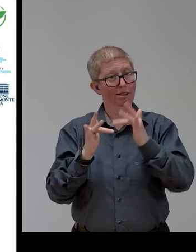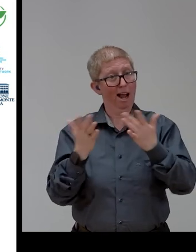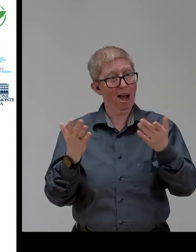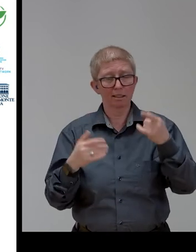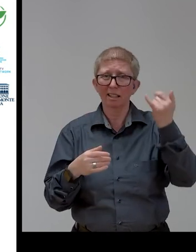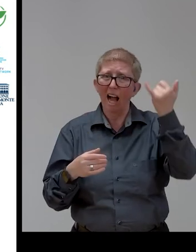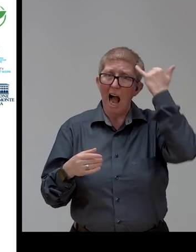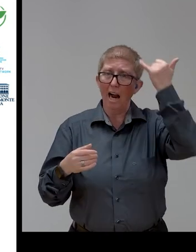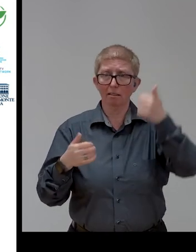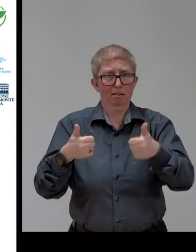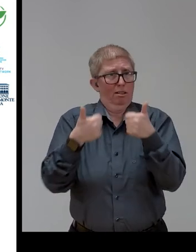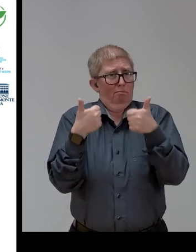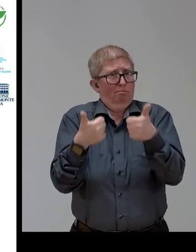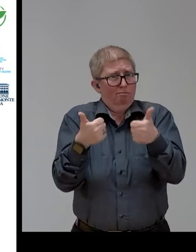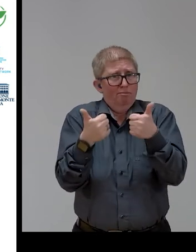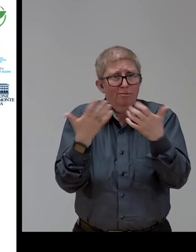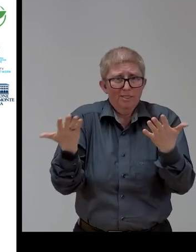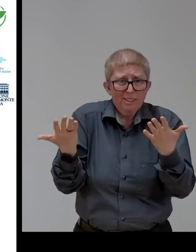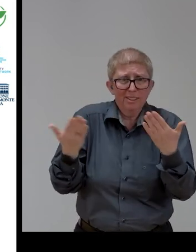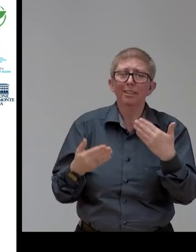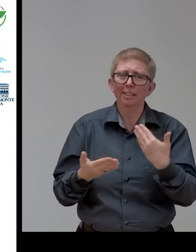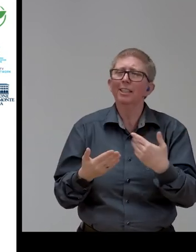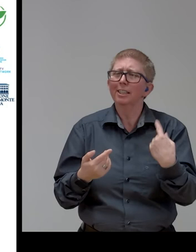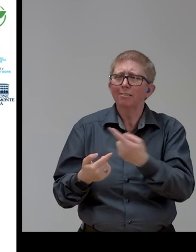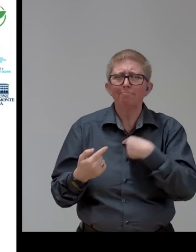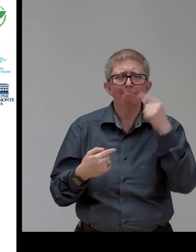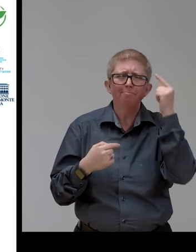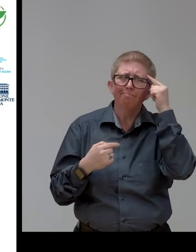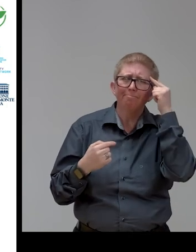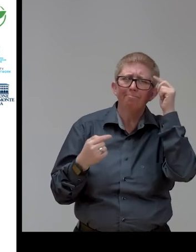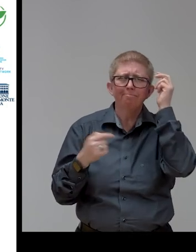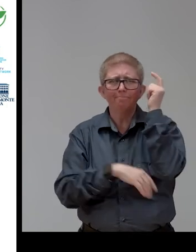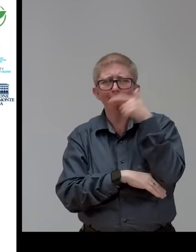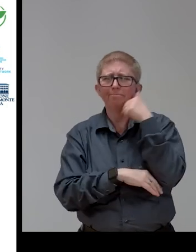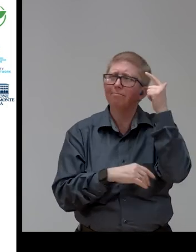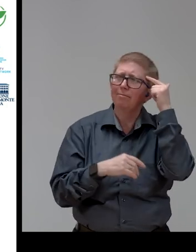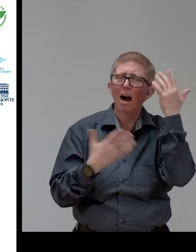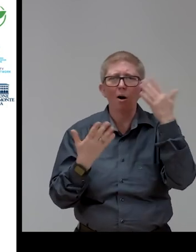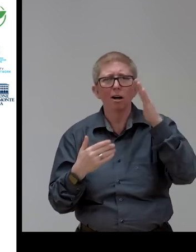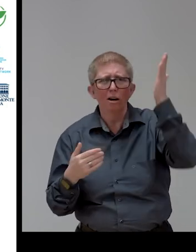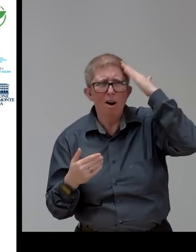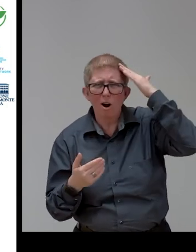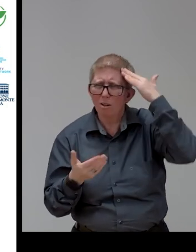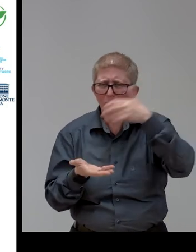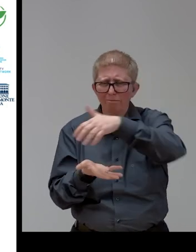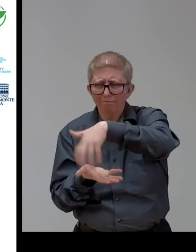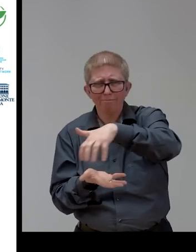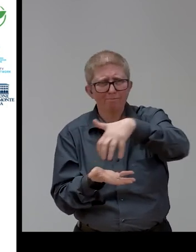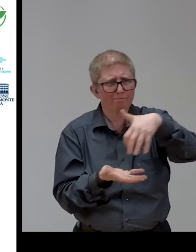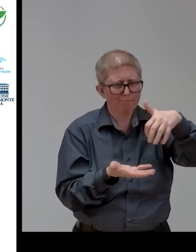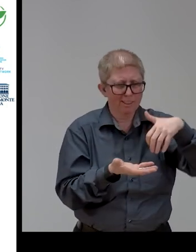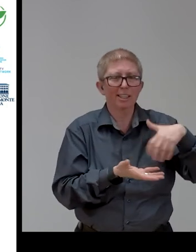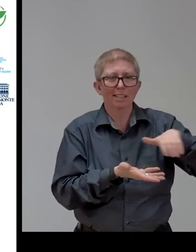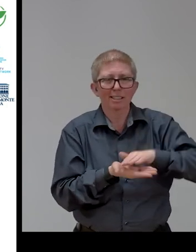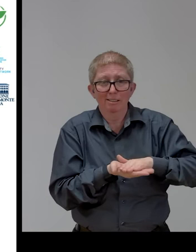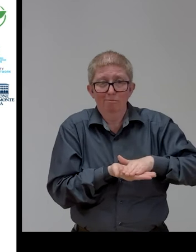we decided to put together our knowledge in this publication because we thought that making